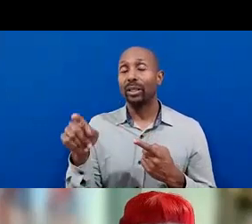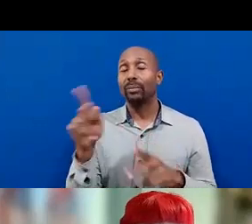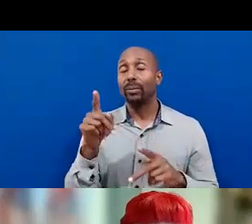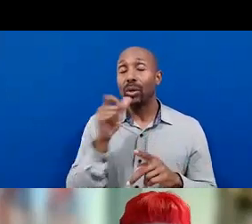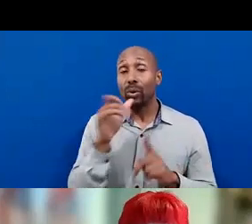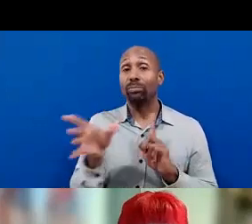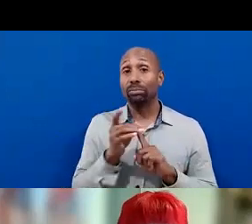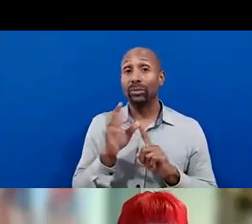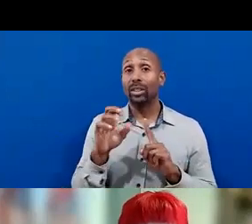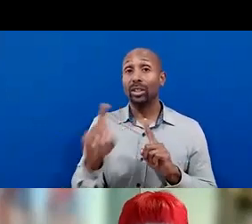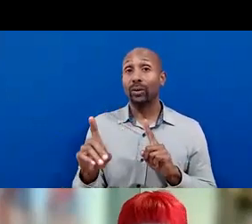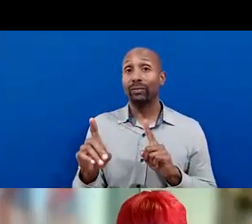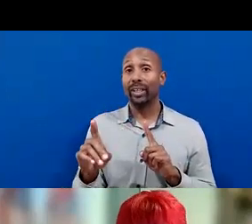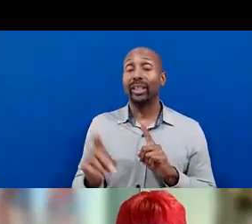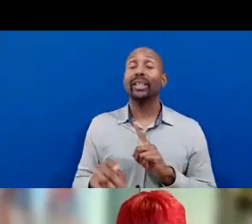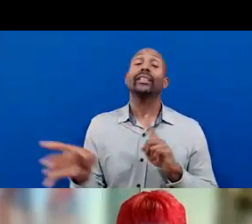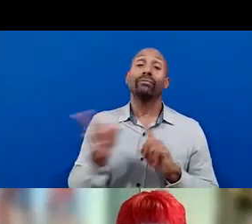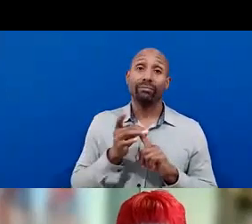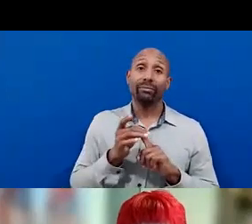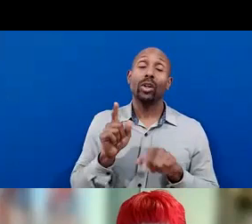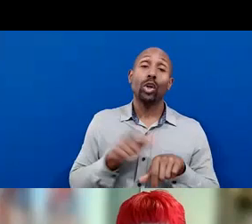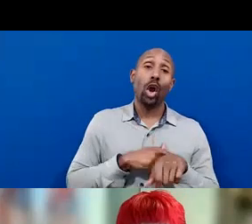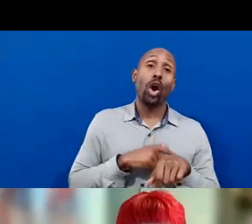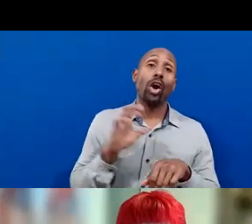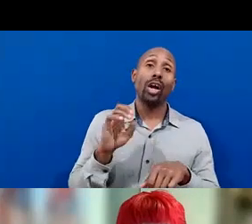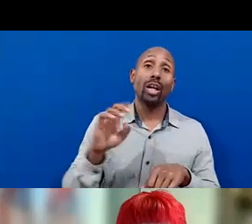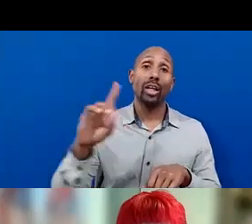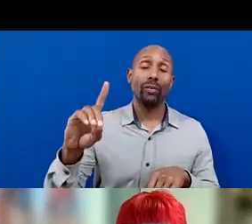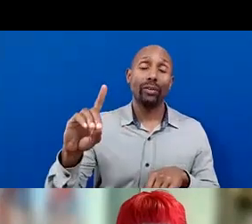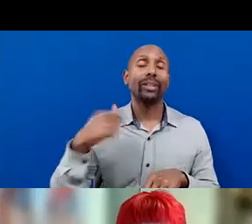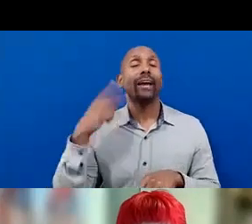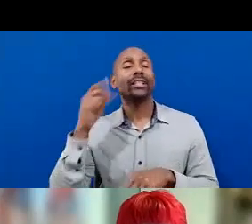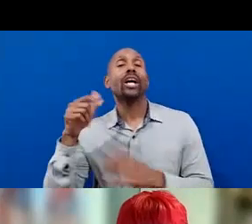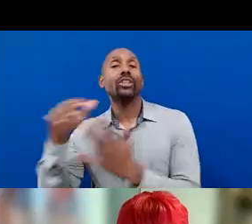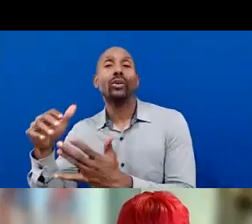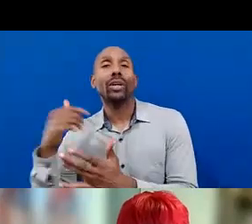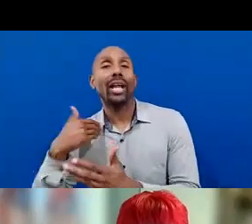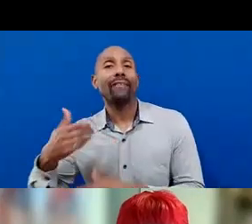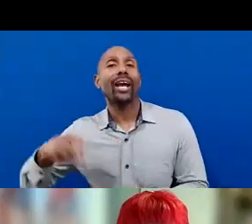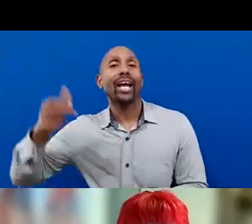seen other studies that say much higher. So I think the CDC rates are a little bit low.